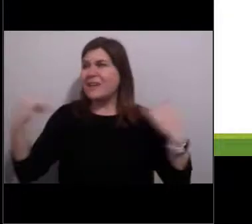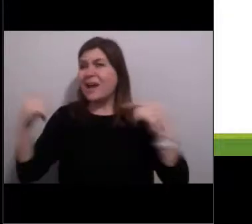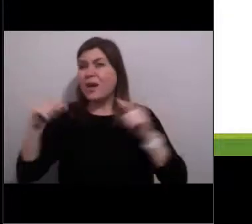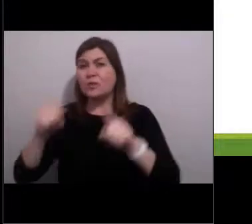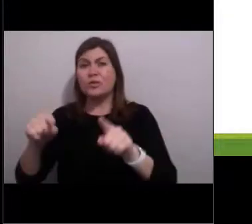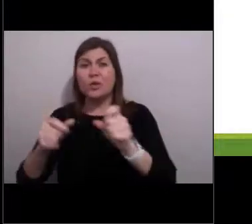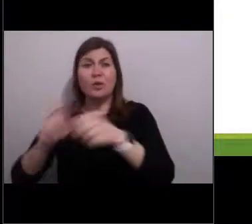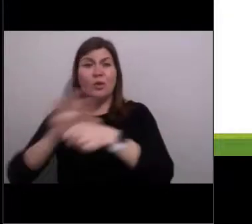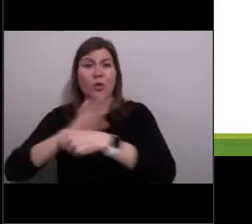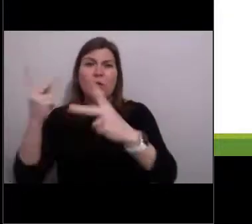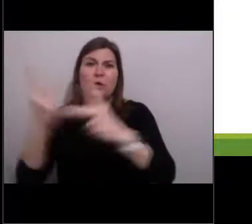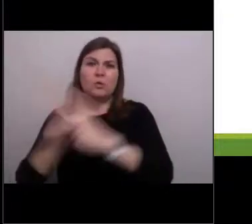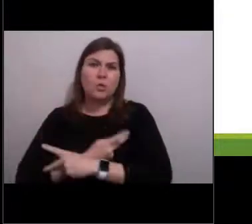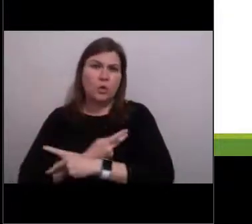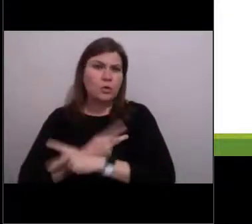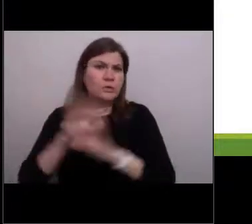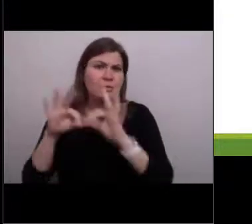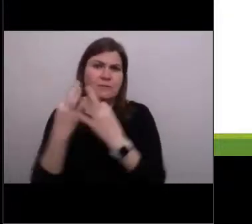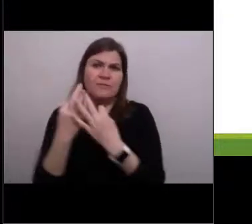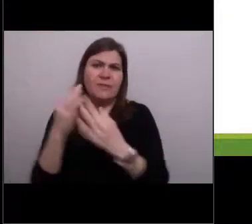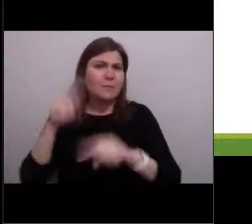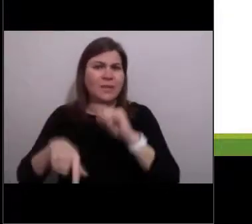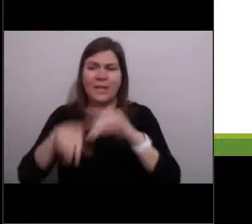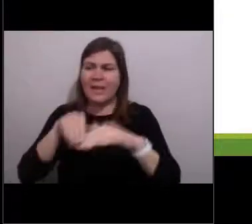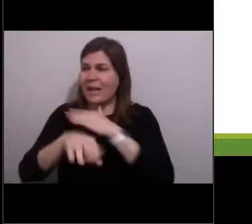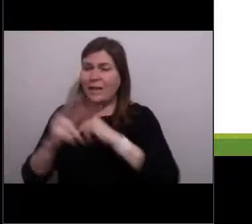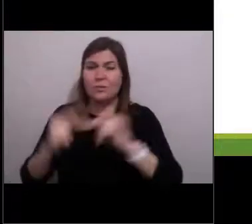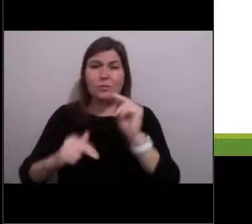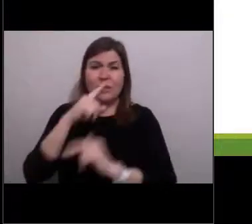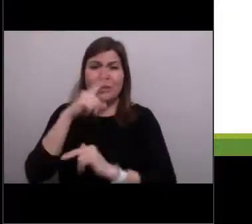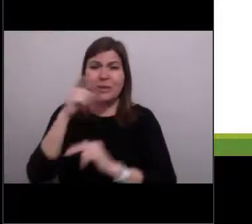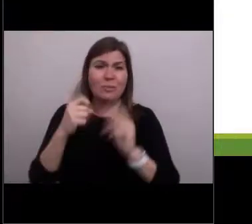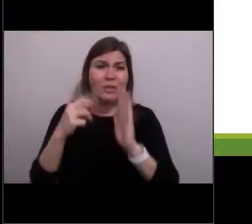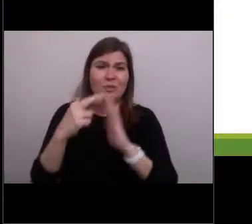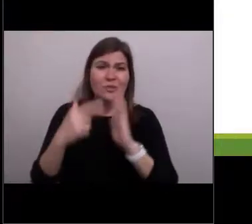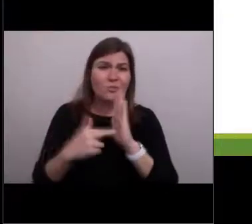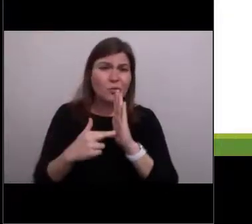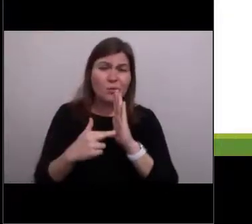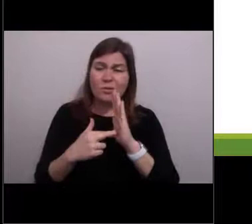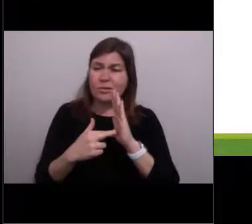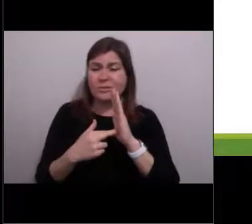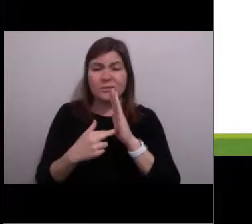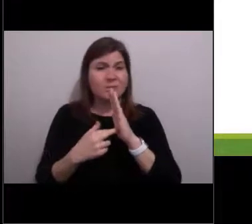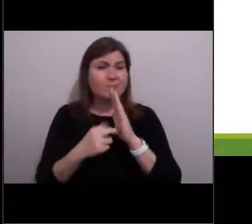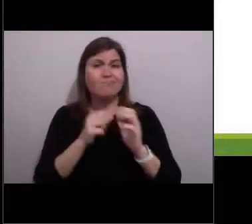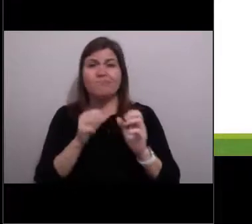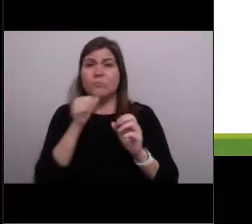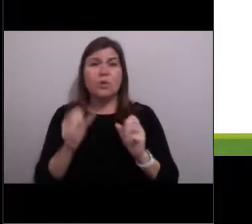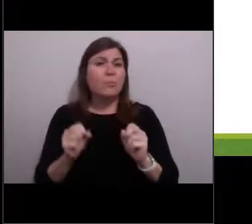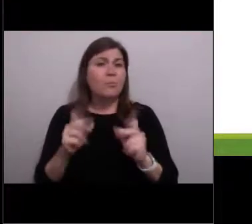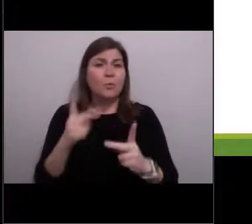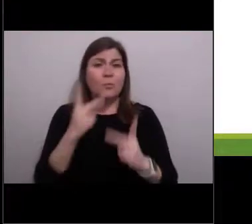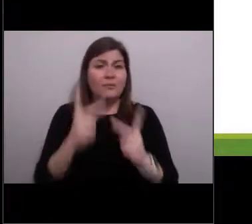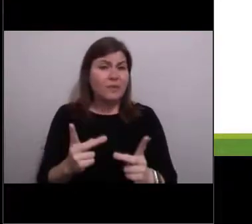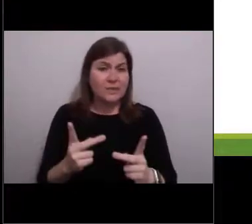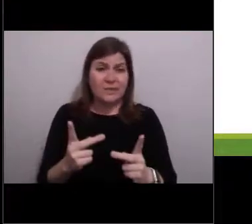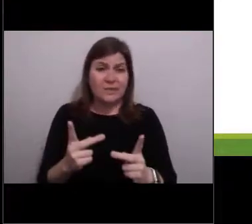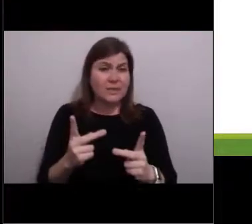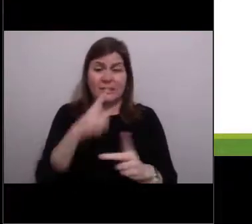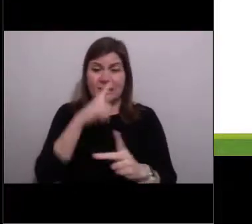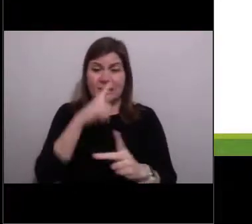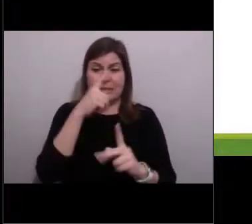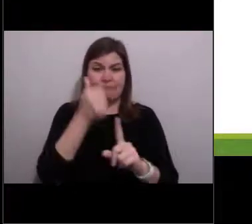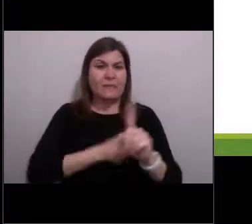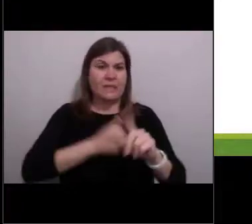coming in to see them now because of the various rules that are primarily set by each facility in